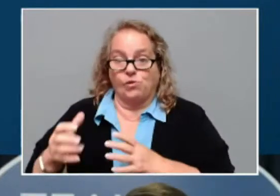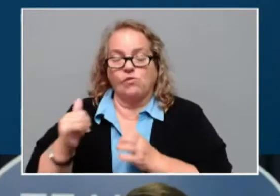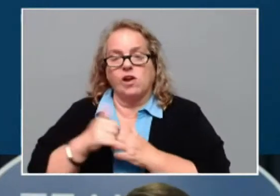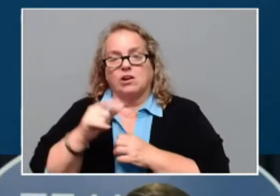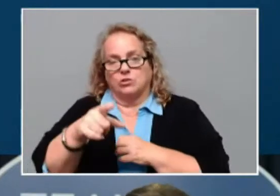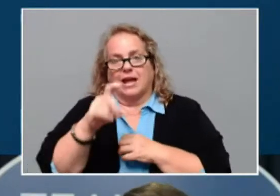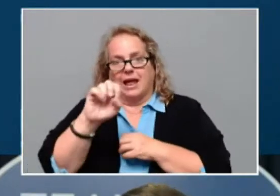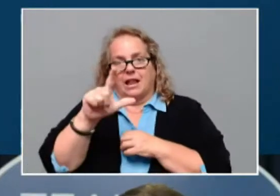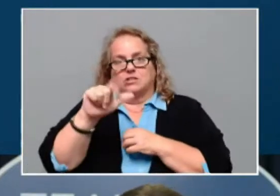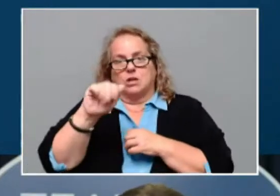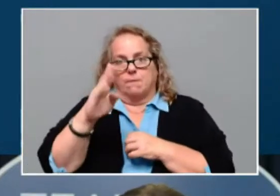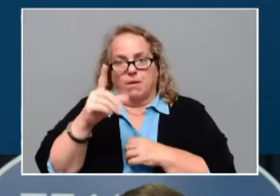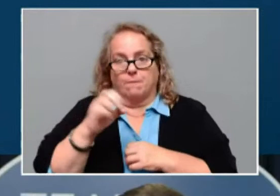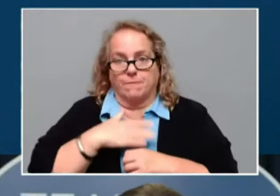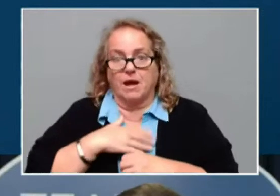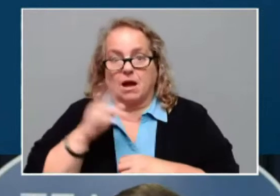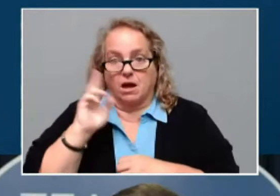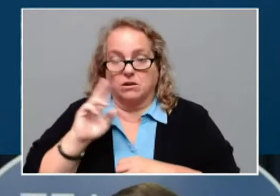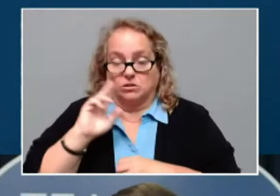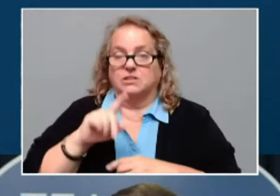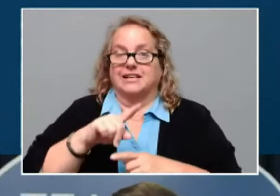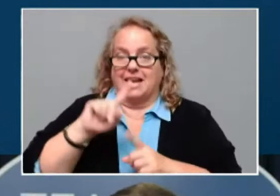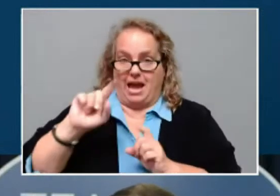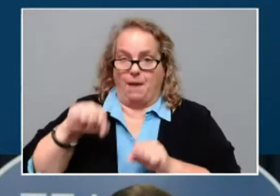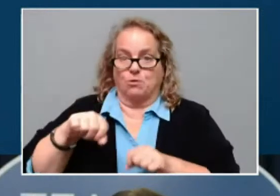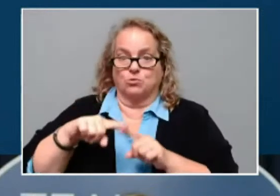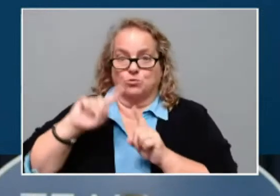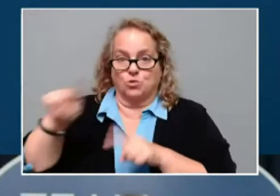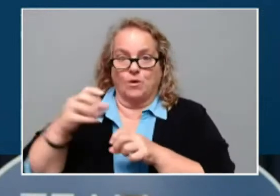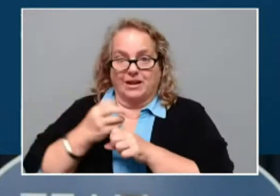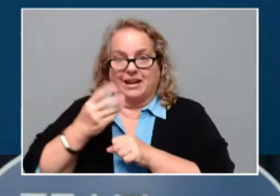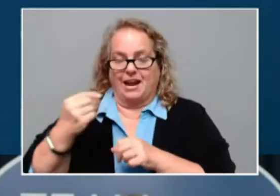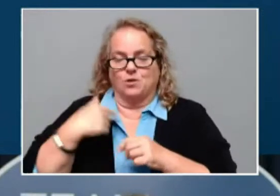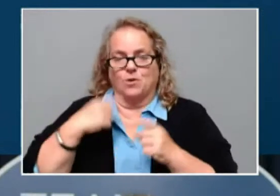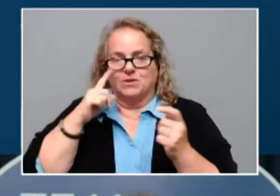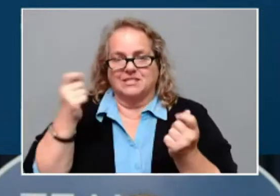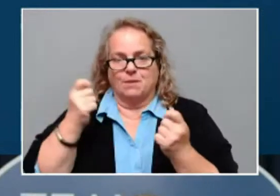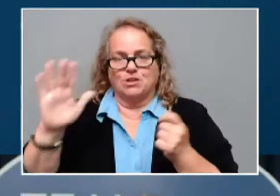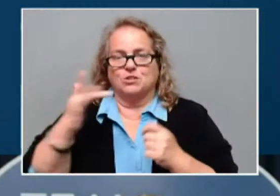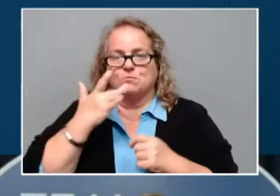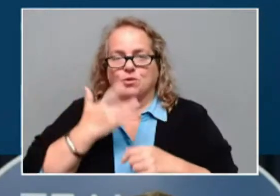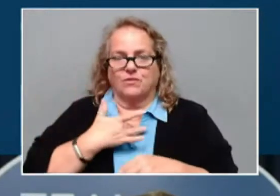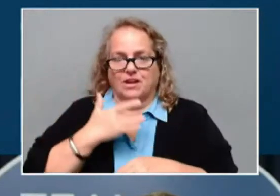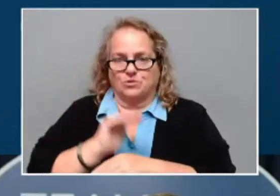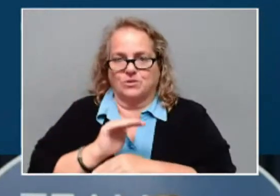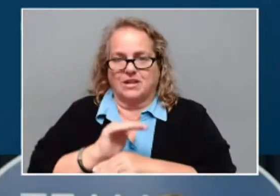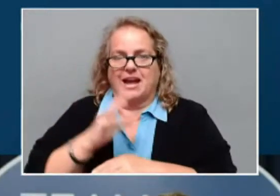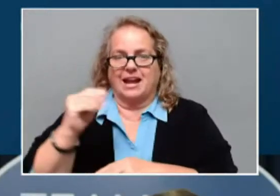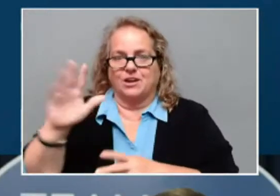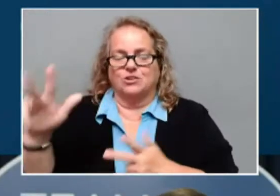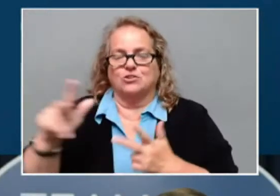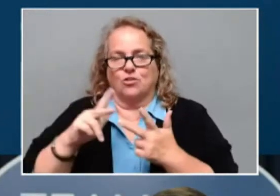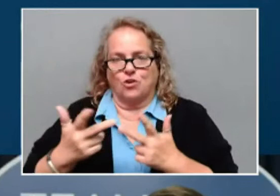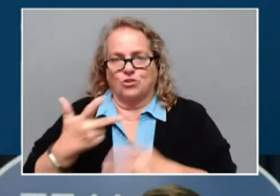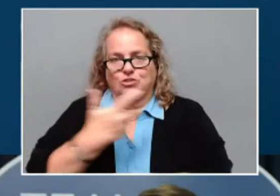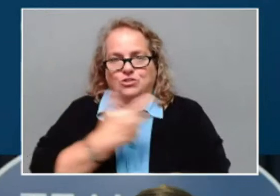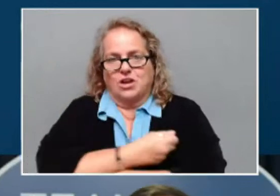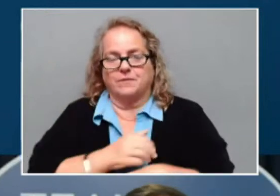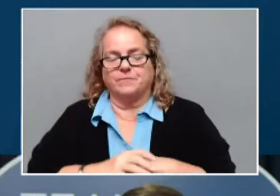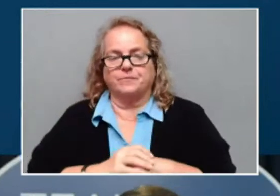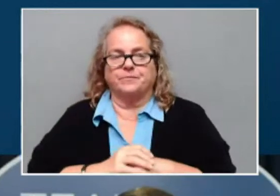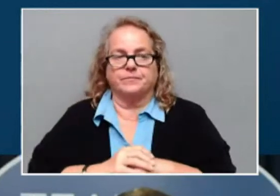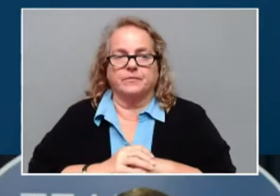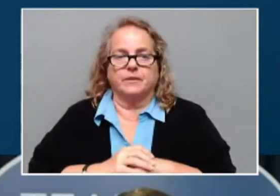been able to go get it. And I think we're going to celebrate his birthday tonight, and we'll celebrate that third shot too. Manufacturing workers, corrections